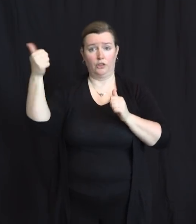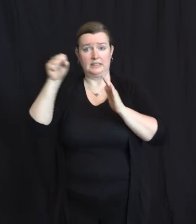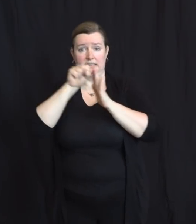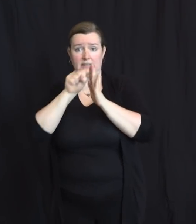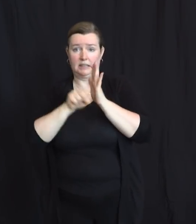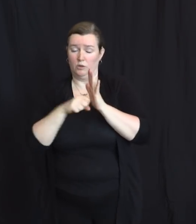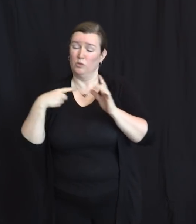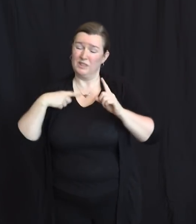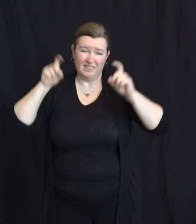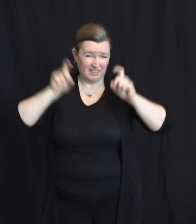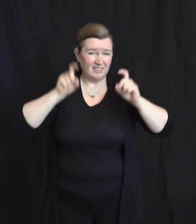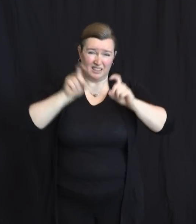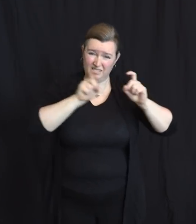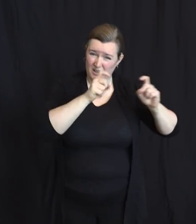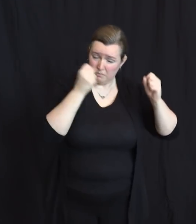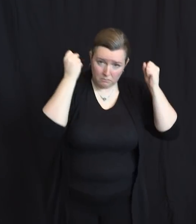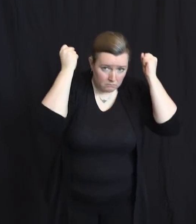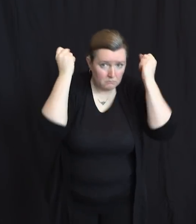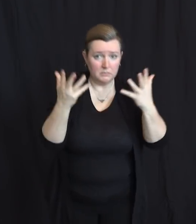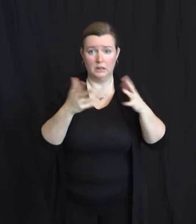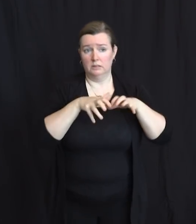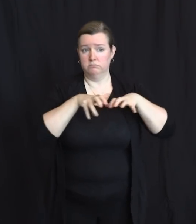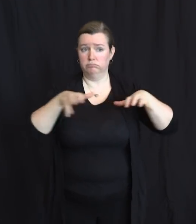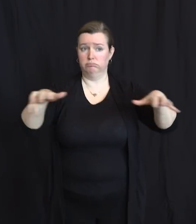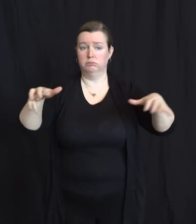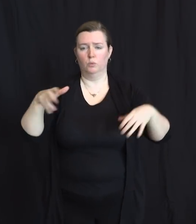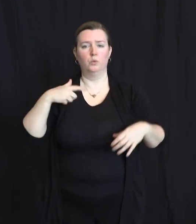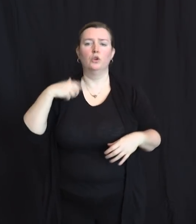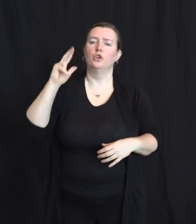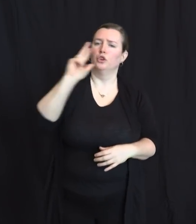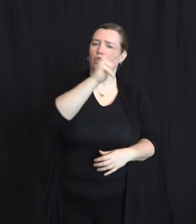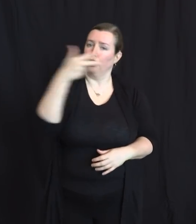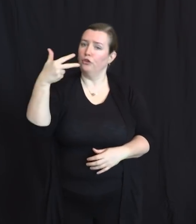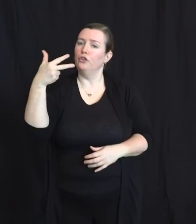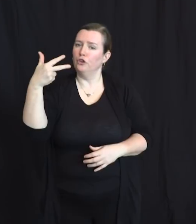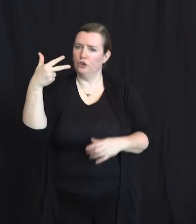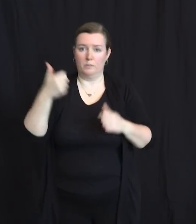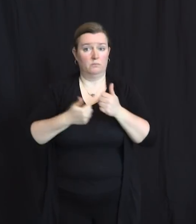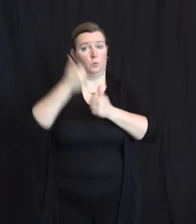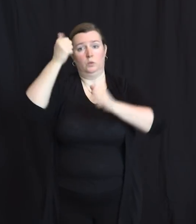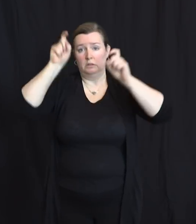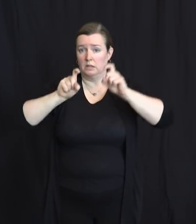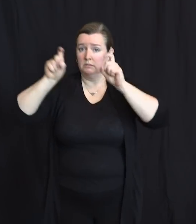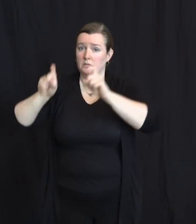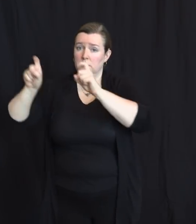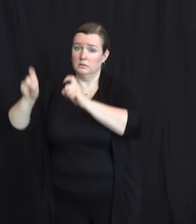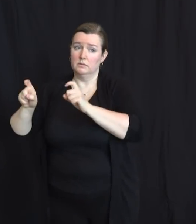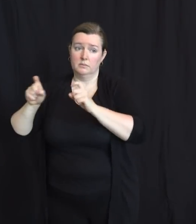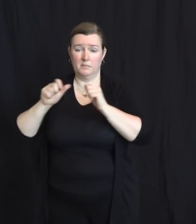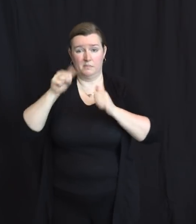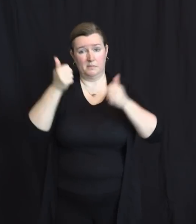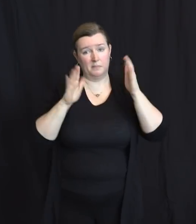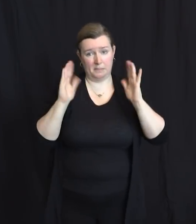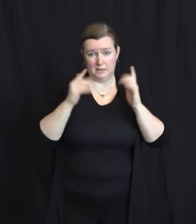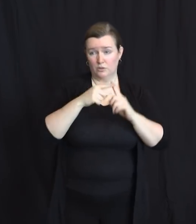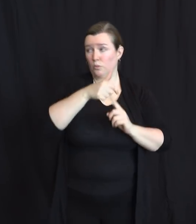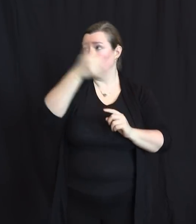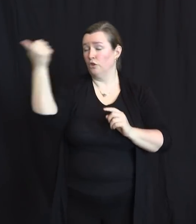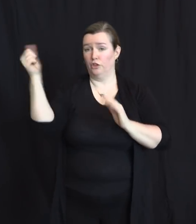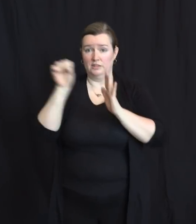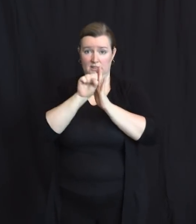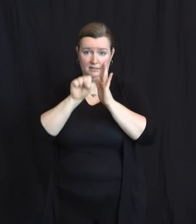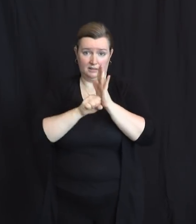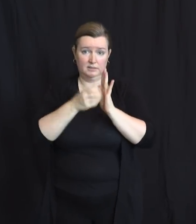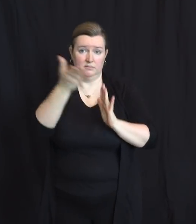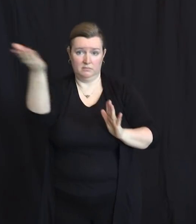frankly getting close to the 3rd highest tested state in America, considering where we started which was basically